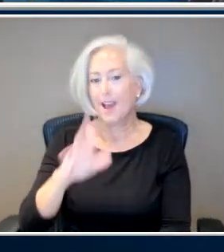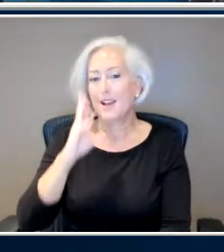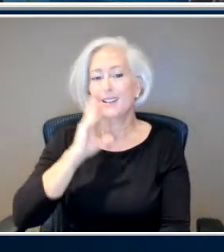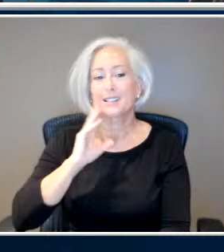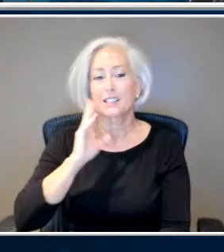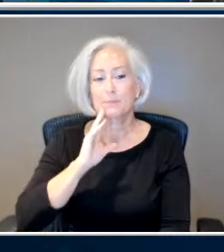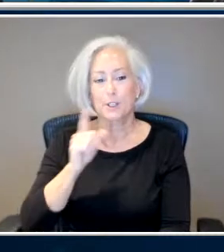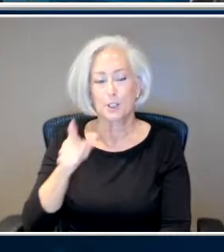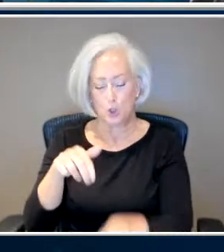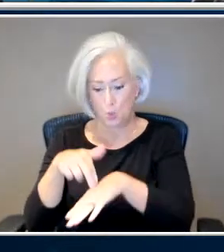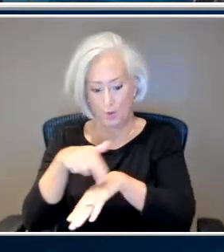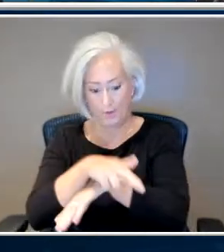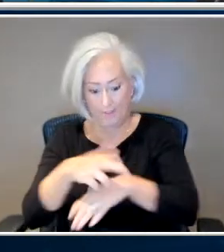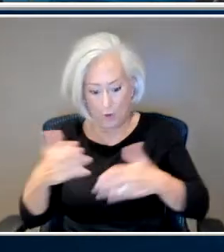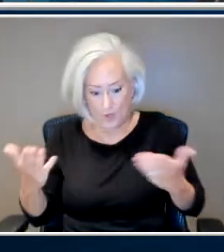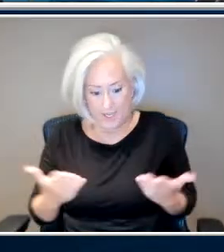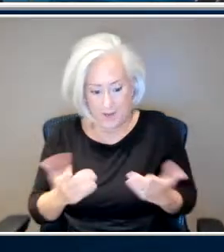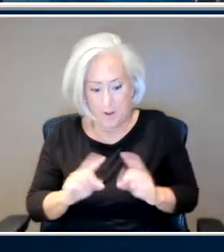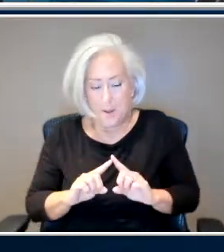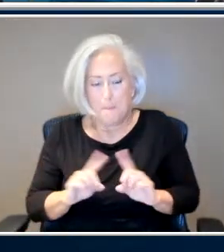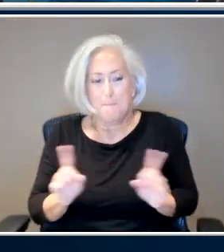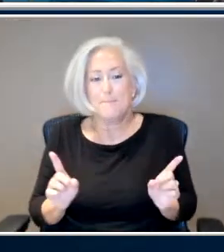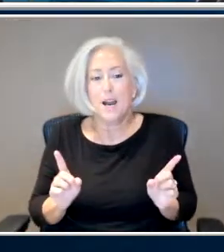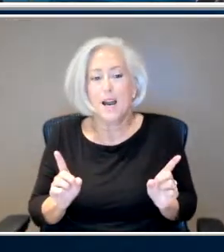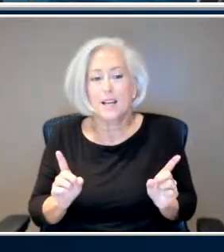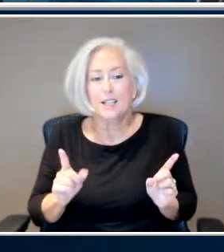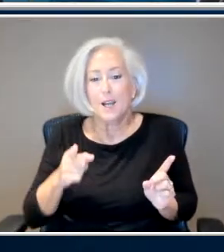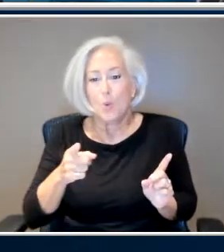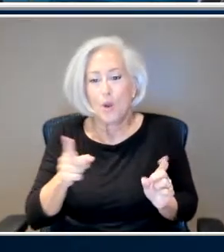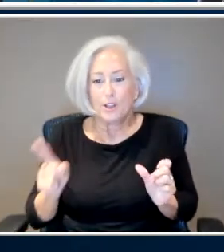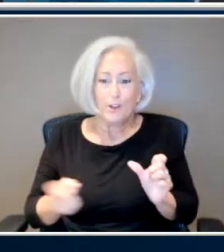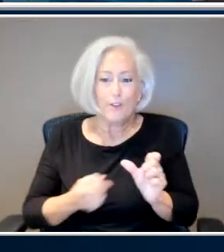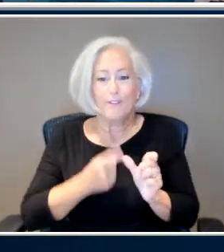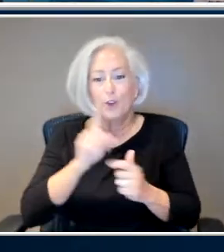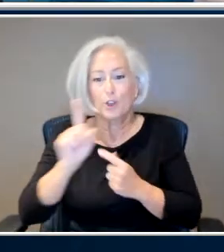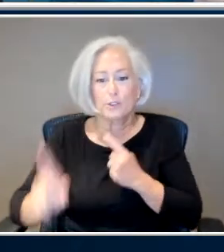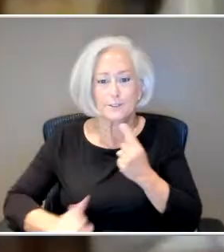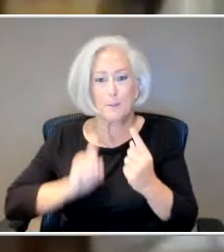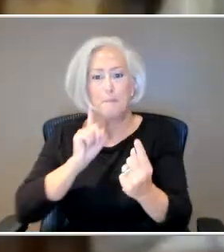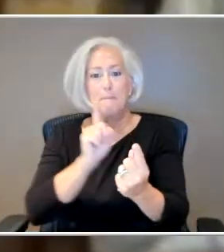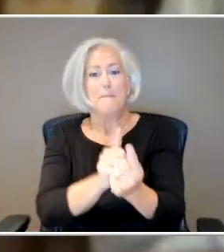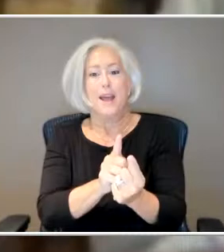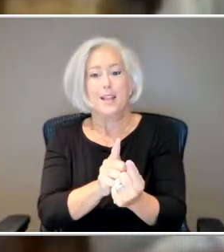referred here, but I just wanted to see what it was like when you first met him.